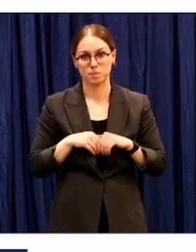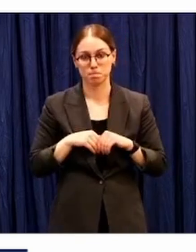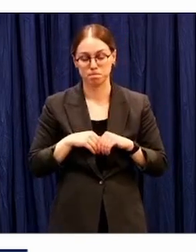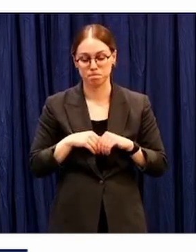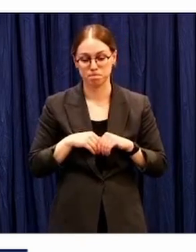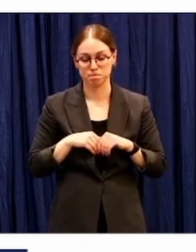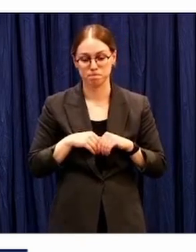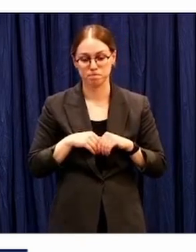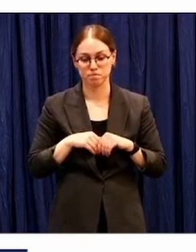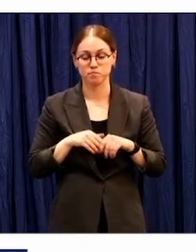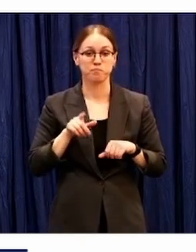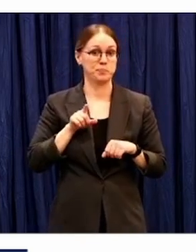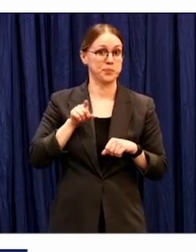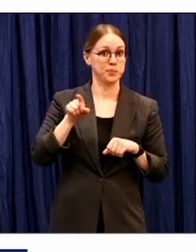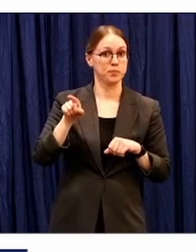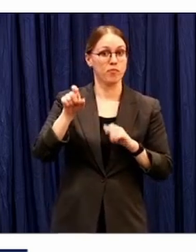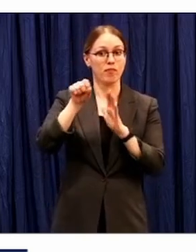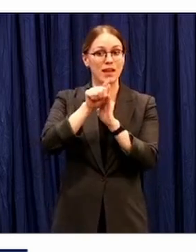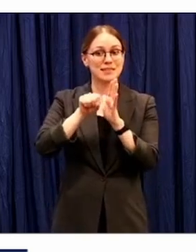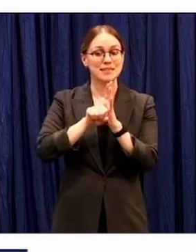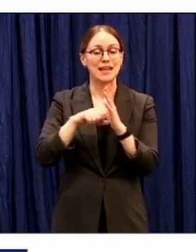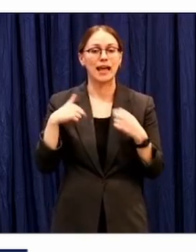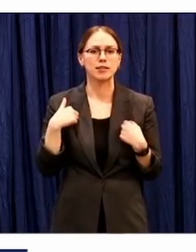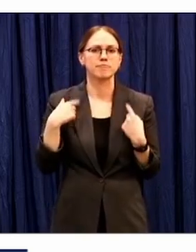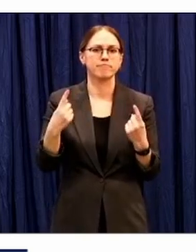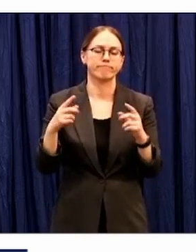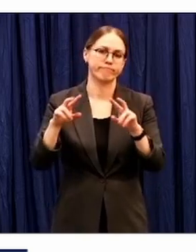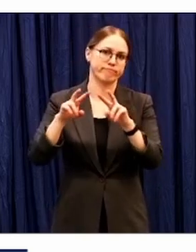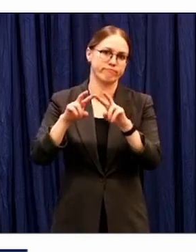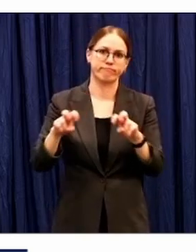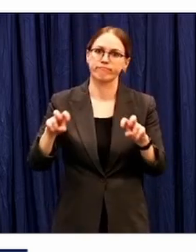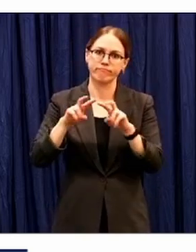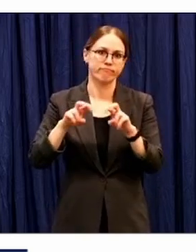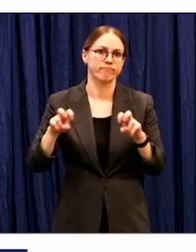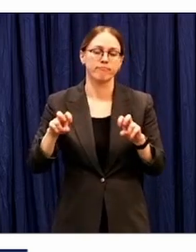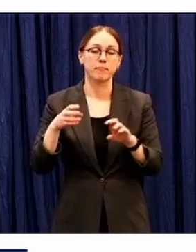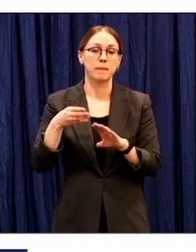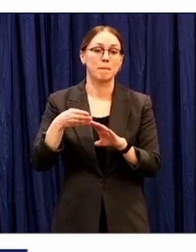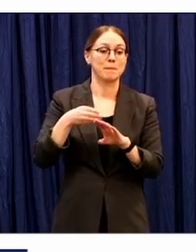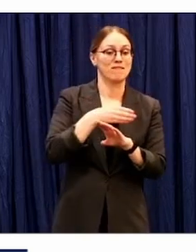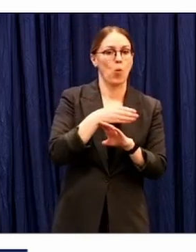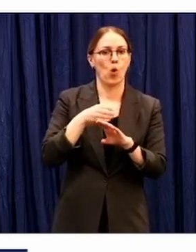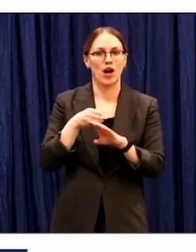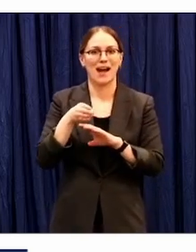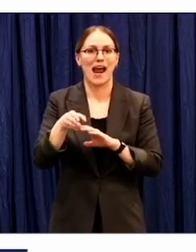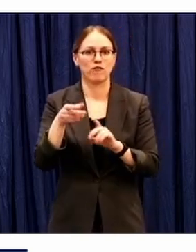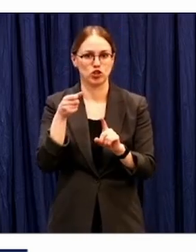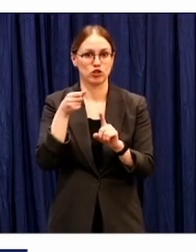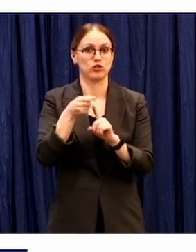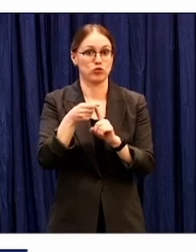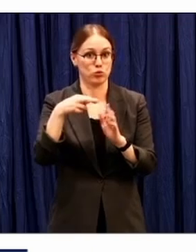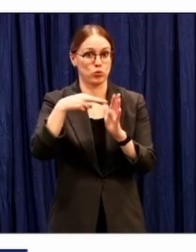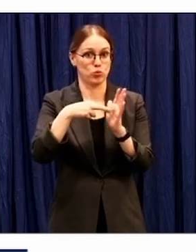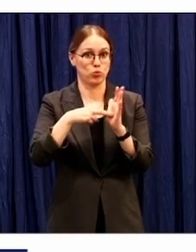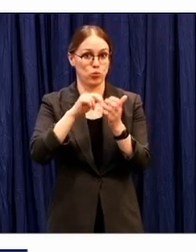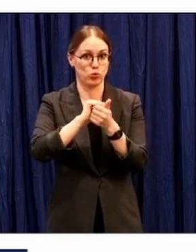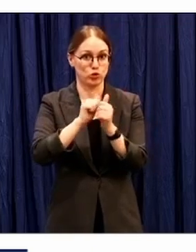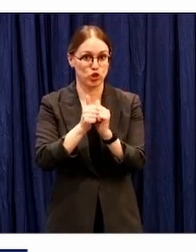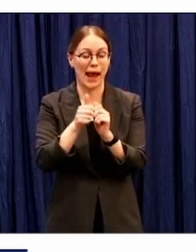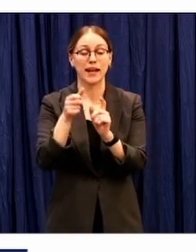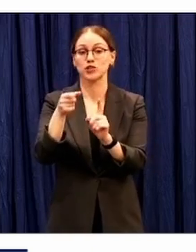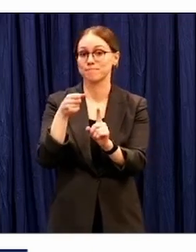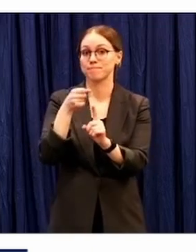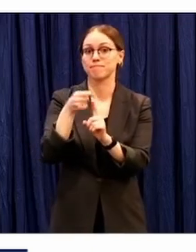So at the state, we've been looking at this before and after a rule change went through. So in April